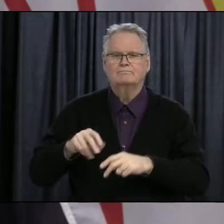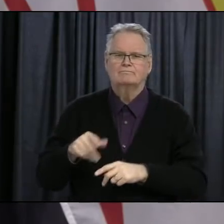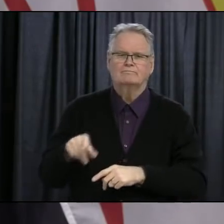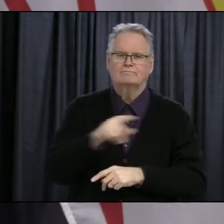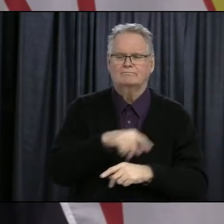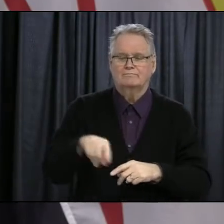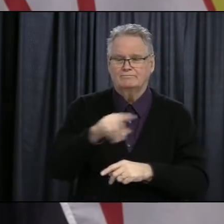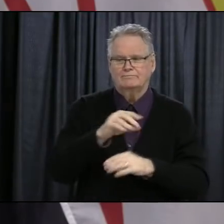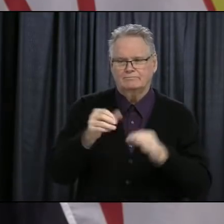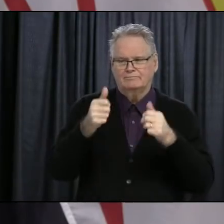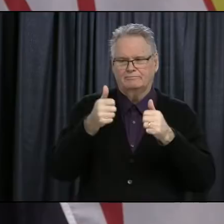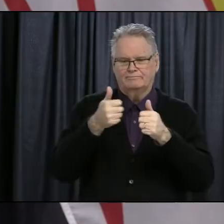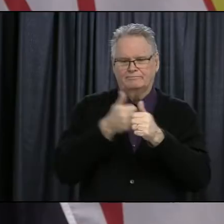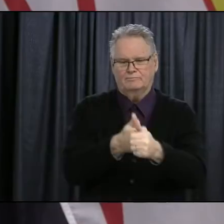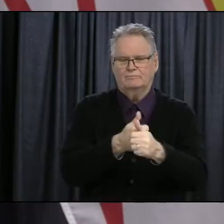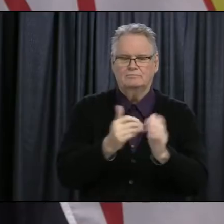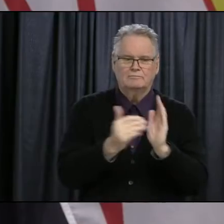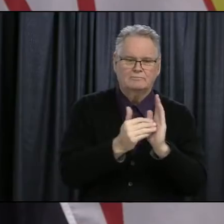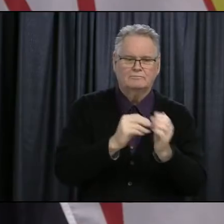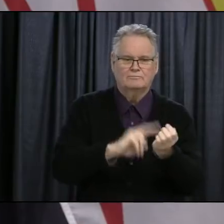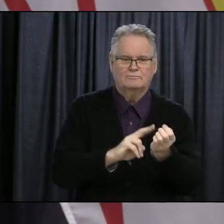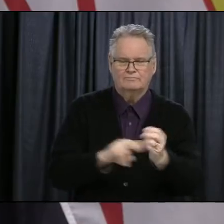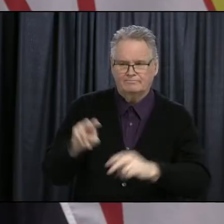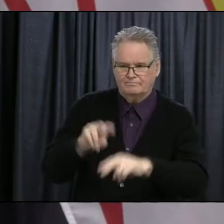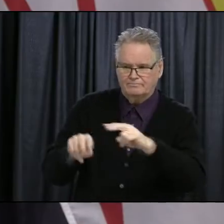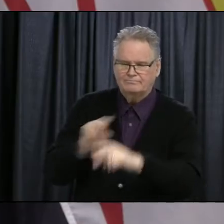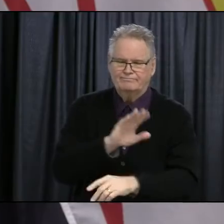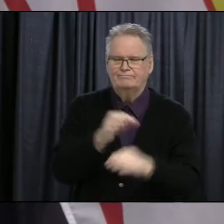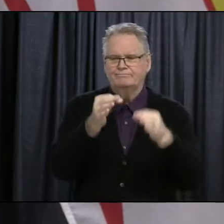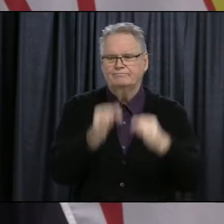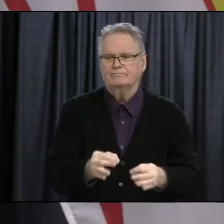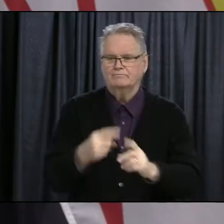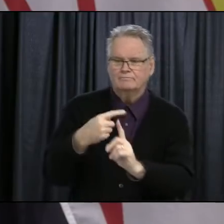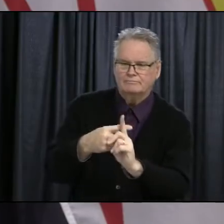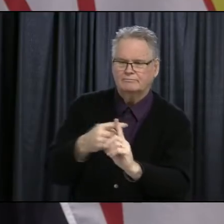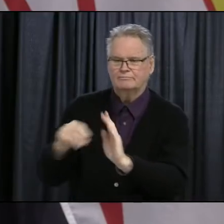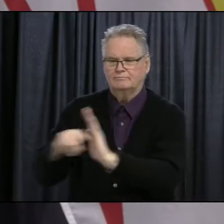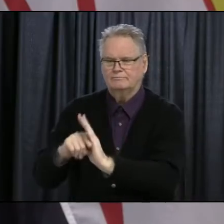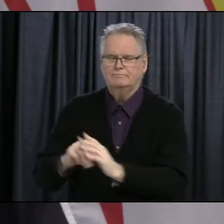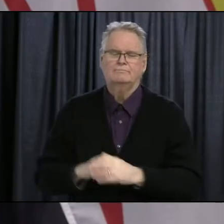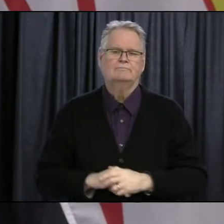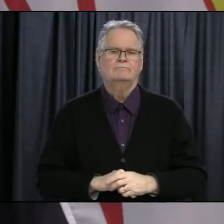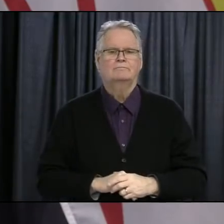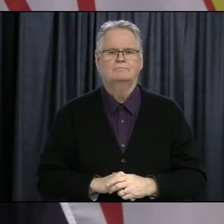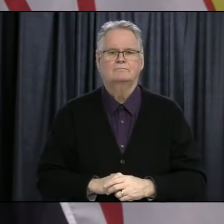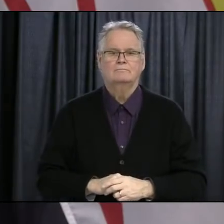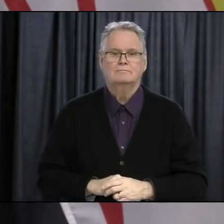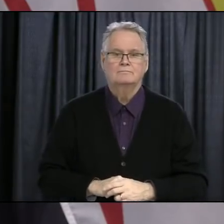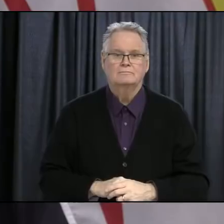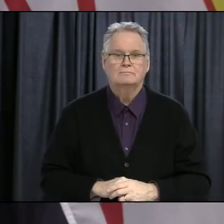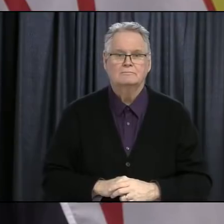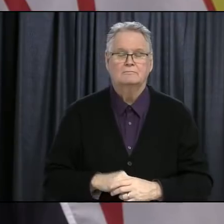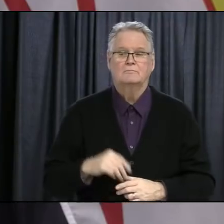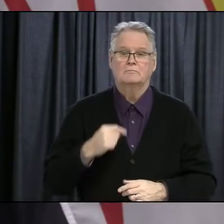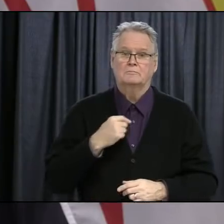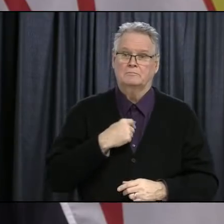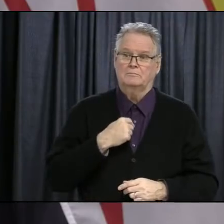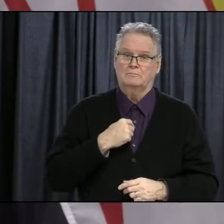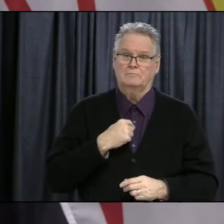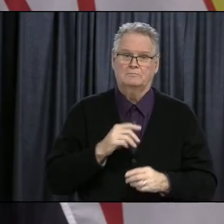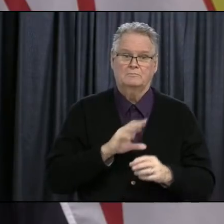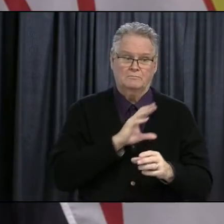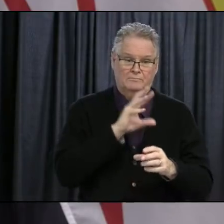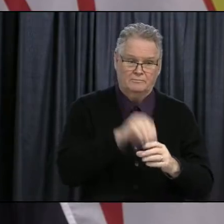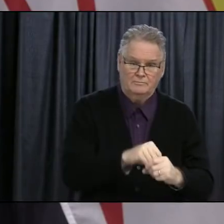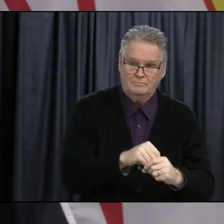this person was a false positive, but those are some of the reasons why we would see that. So generally it's that we have a weak positive to